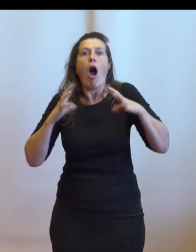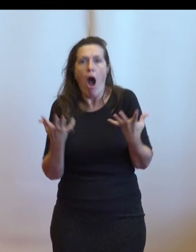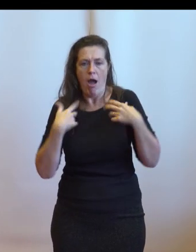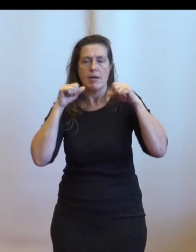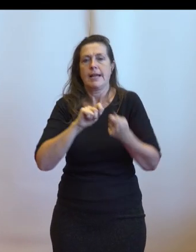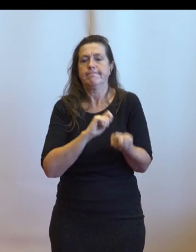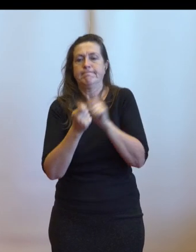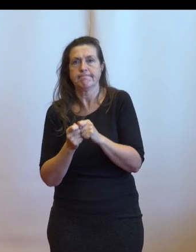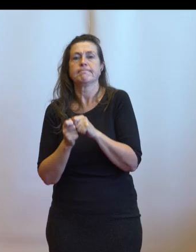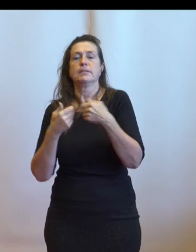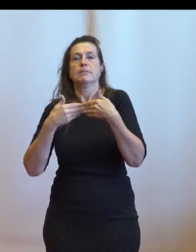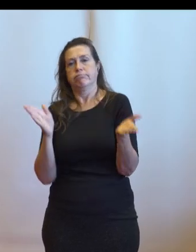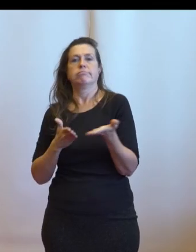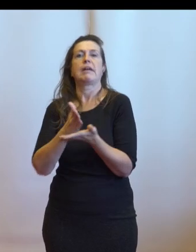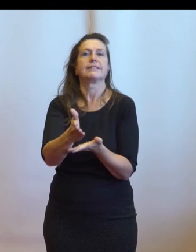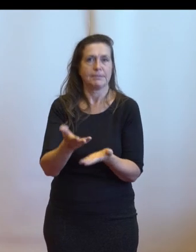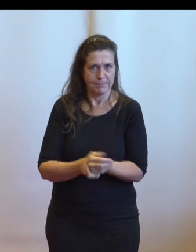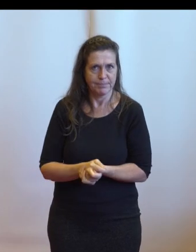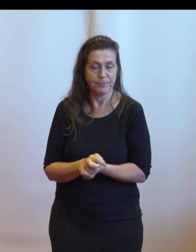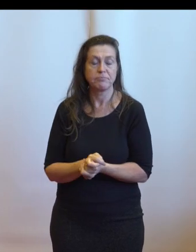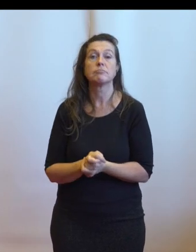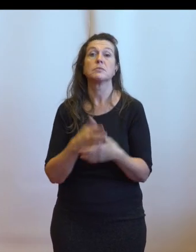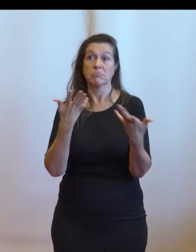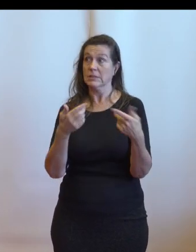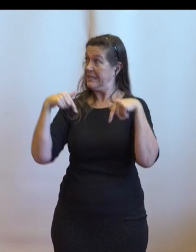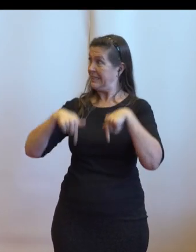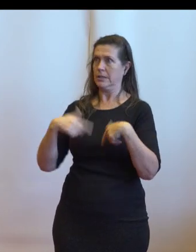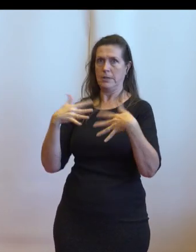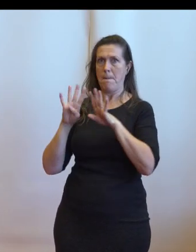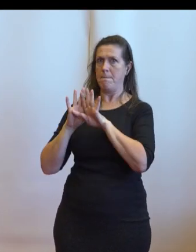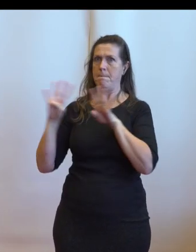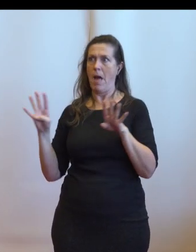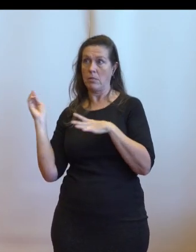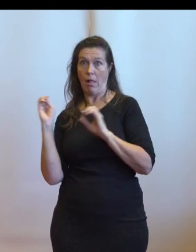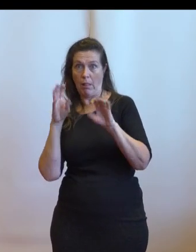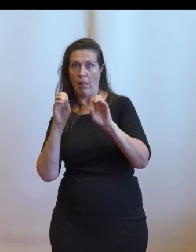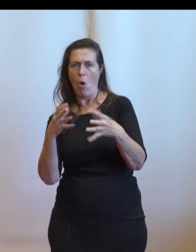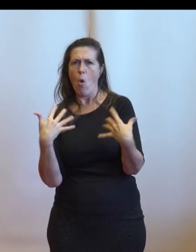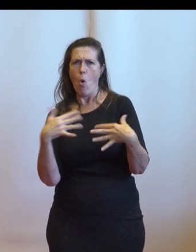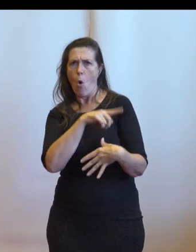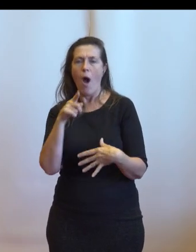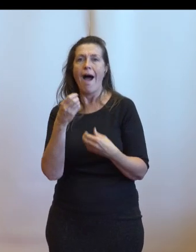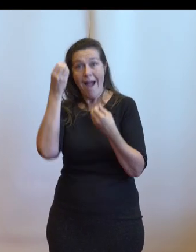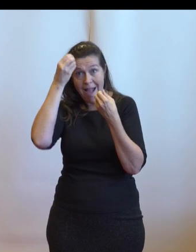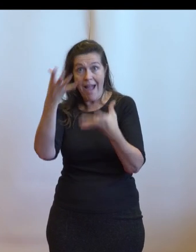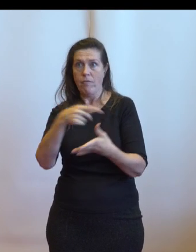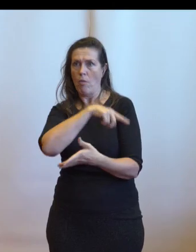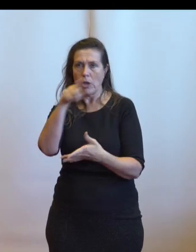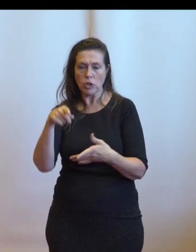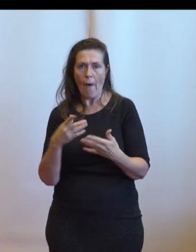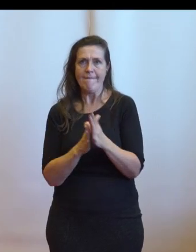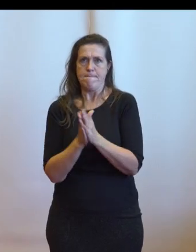The tools are there, you just need to use it. You know, you've got a panel of experts here who are sharing quite a lot of useful information with you. So we've got a number of resources on the